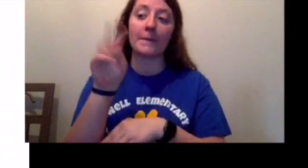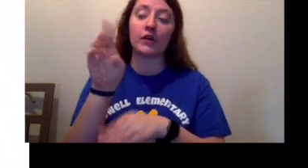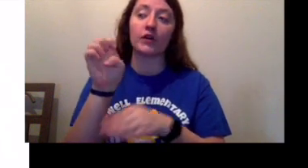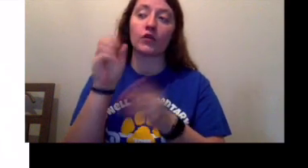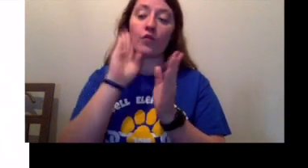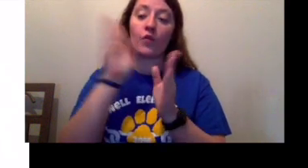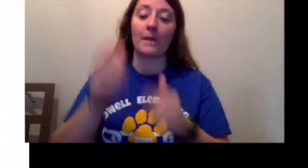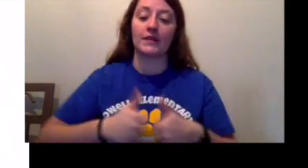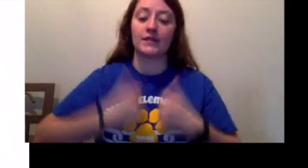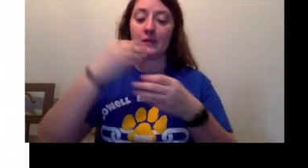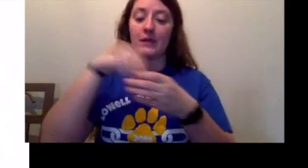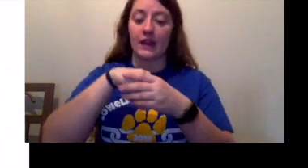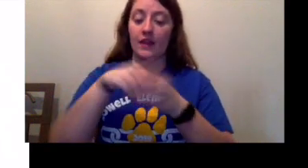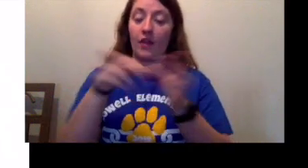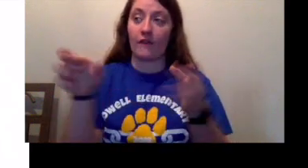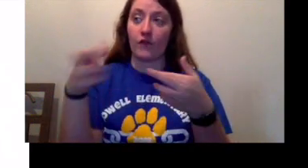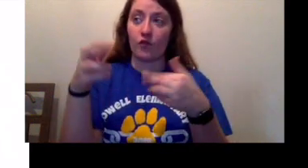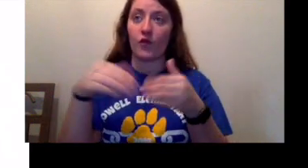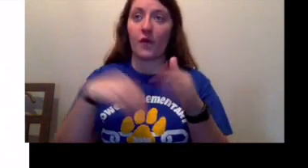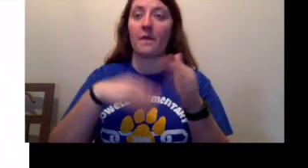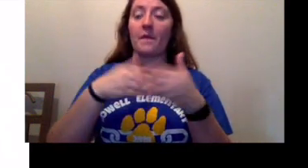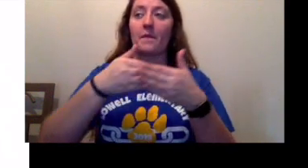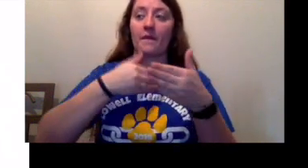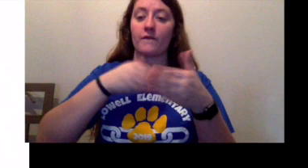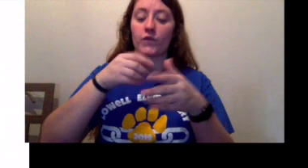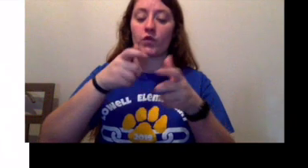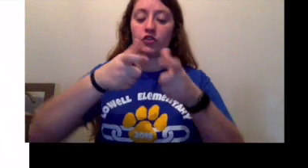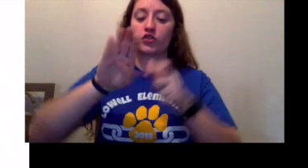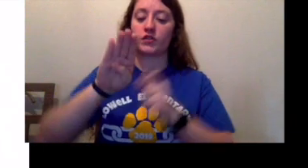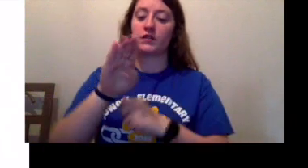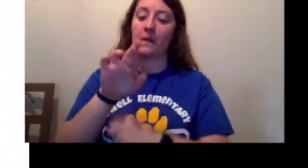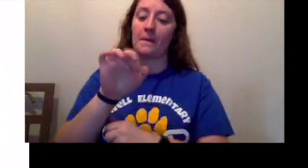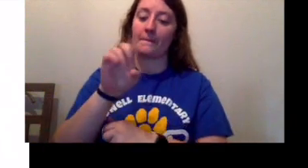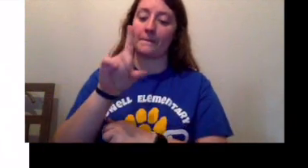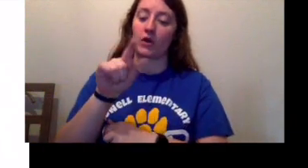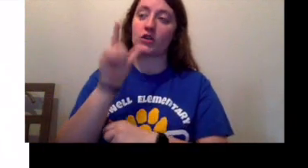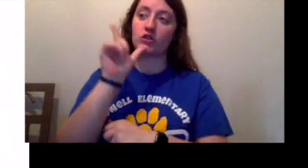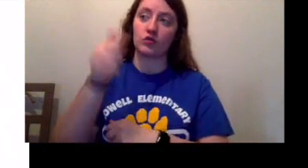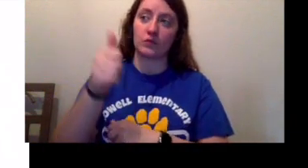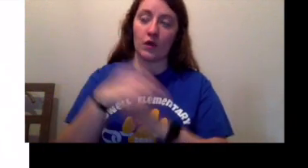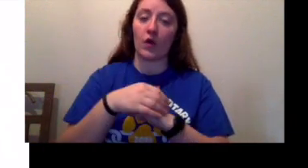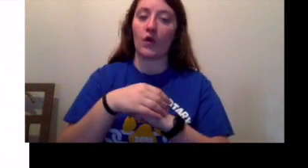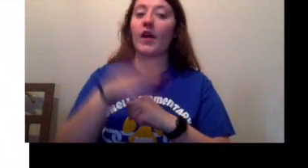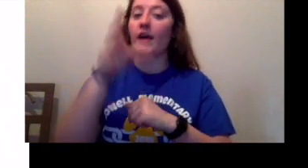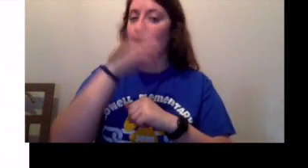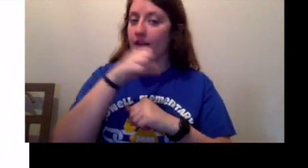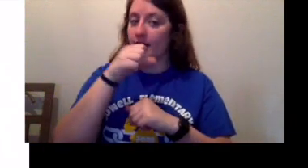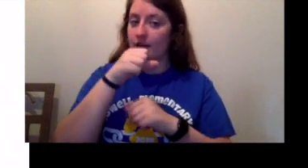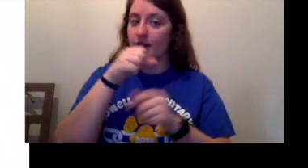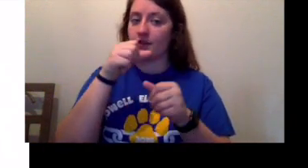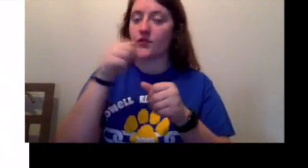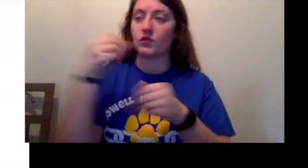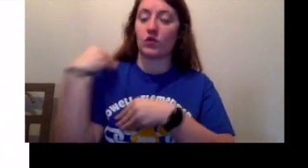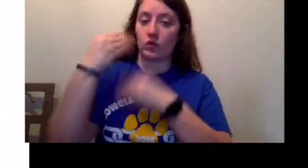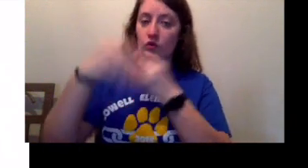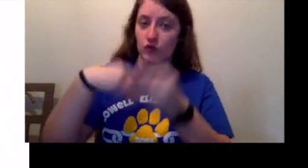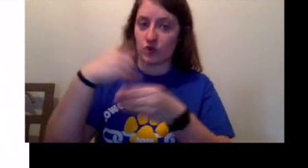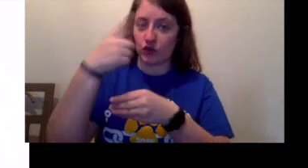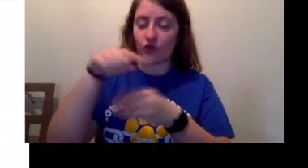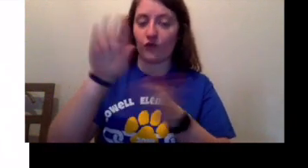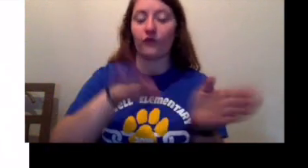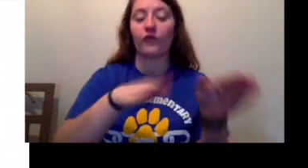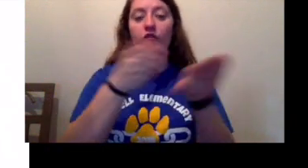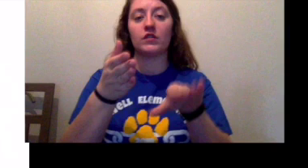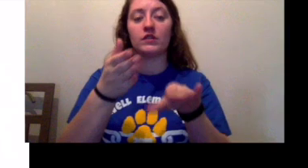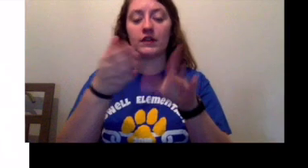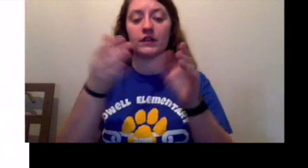casket before she is buried tomorrow. It is the old custom, you know, for the dead to rest at home and their loved ones to be with them